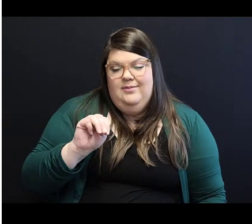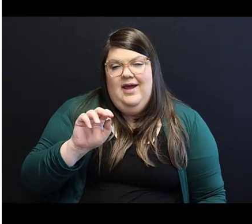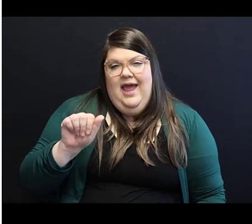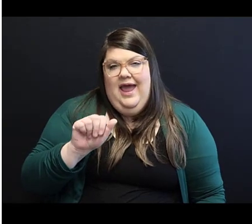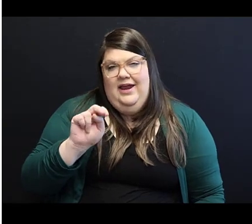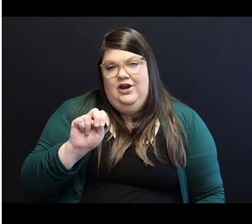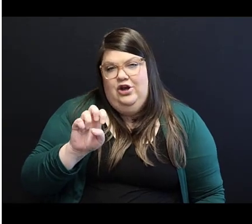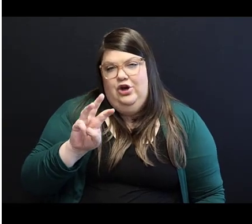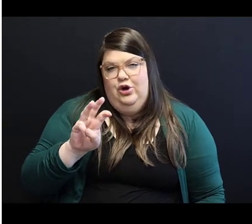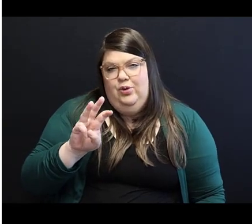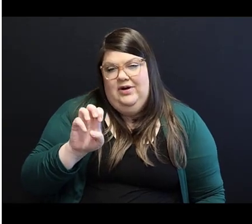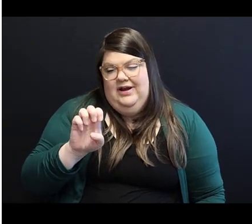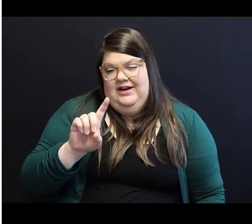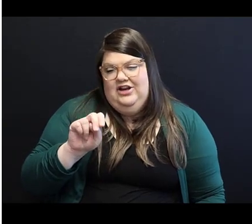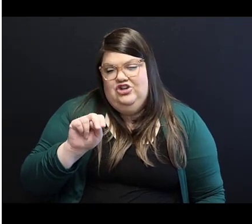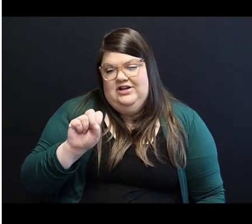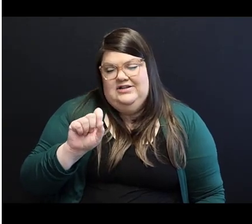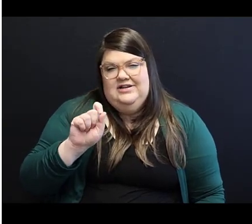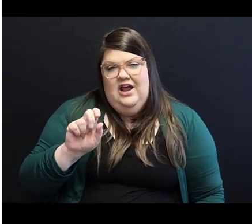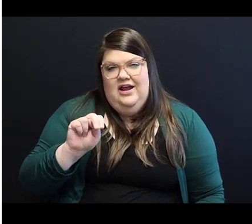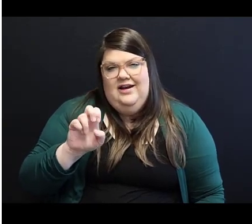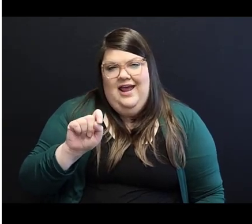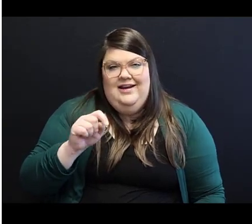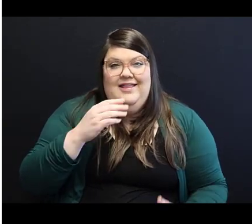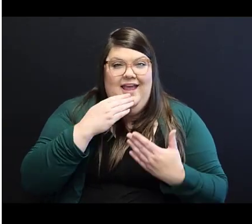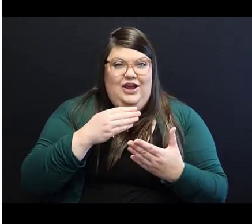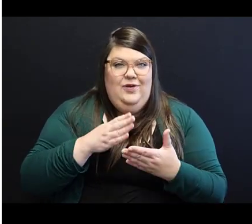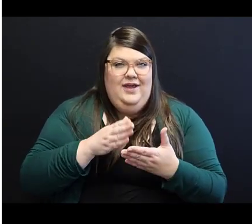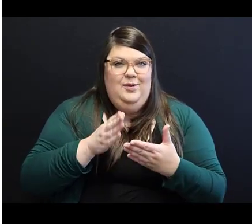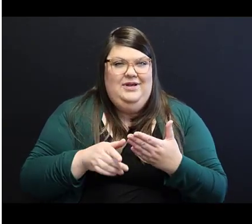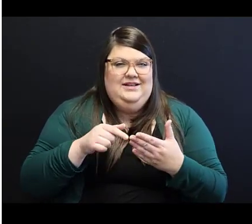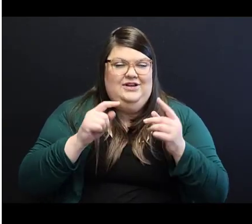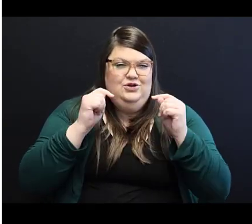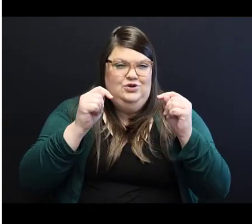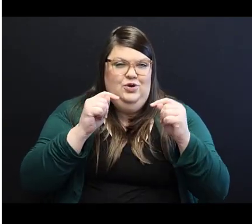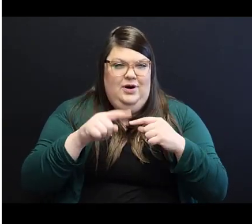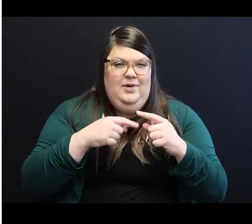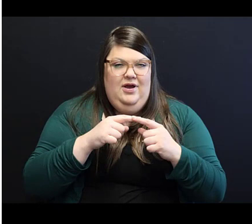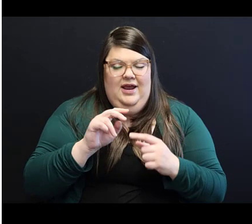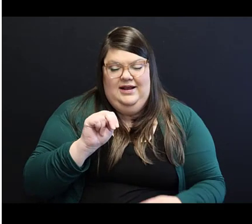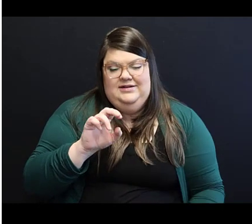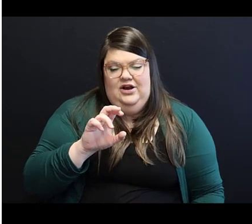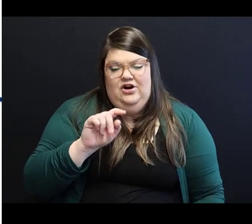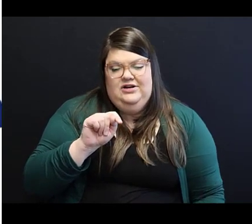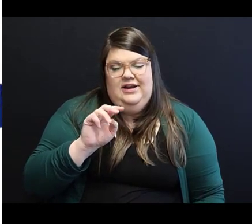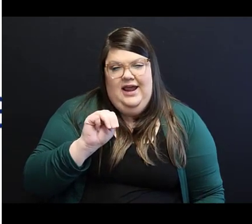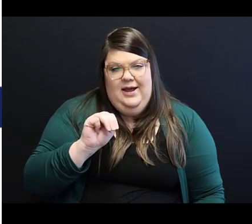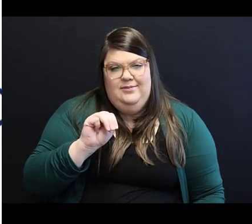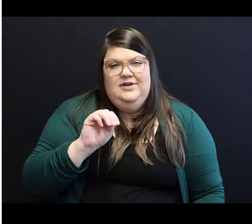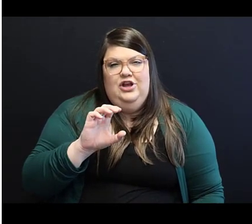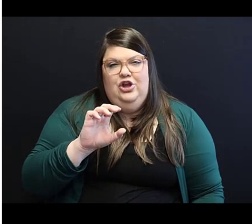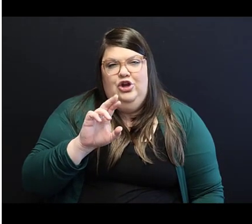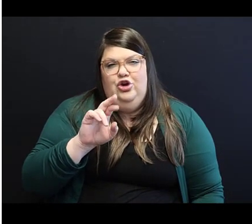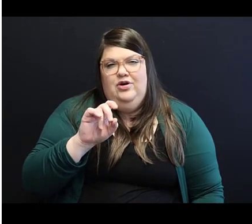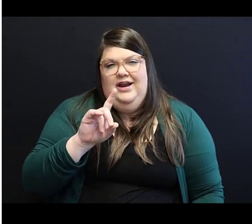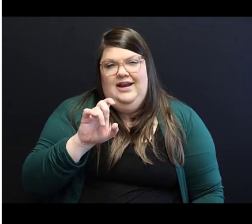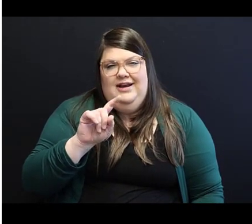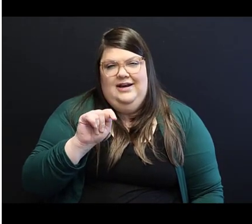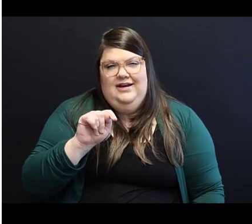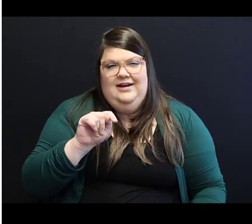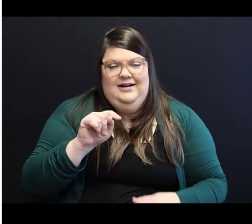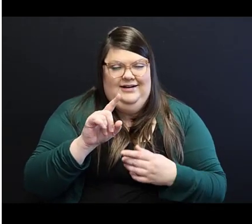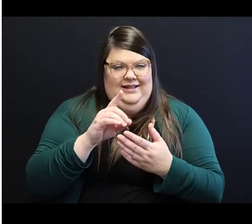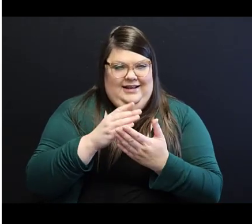ncrtm@neweditions.net. Thank you. That completes this tutorial about NCRTM's curated lists. The